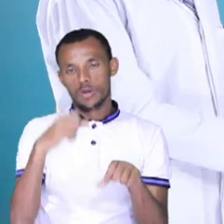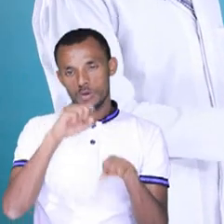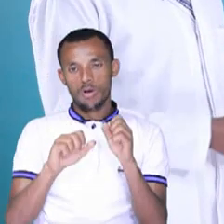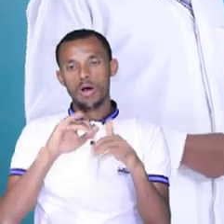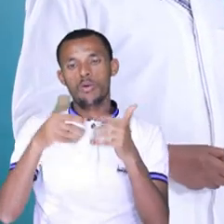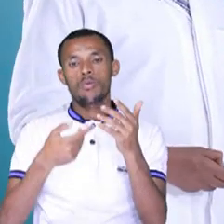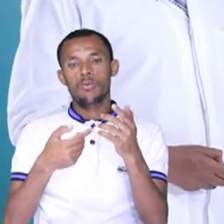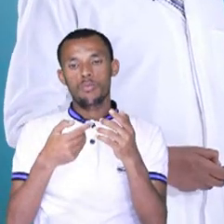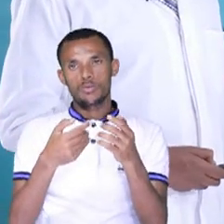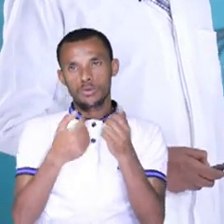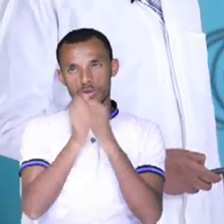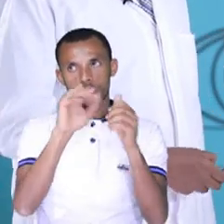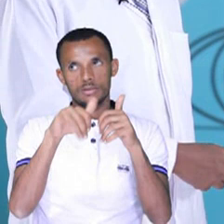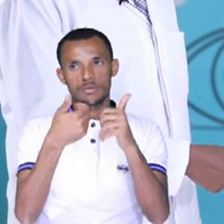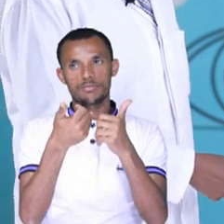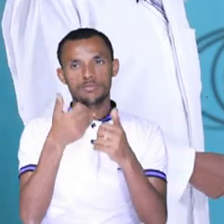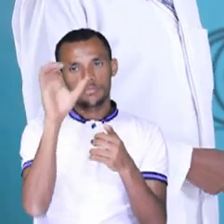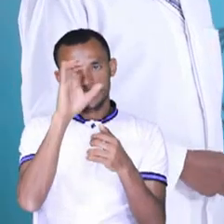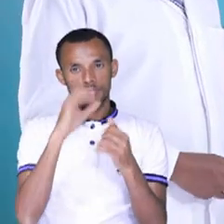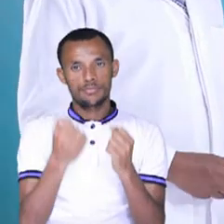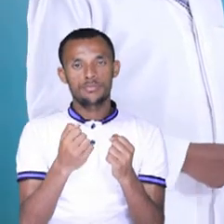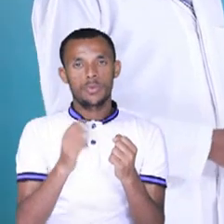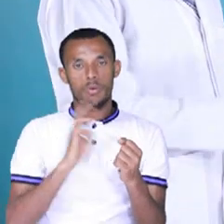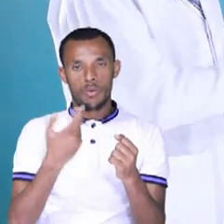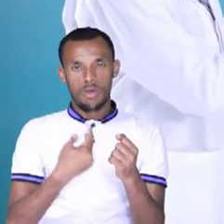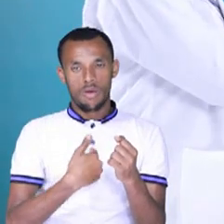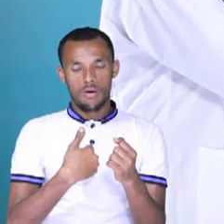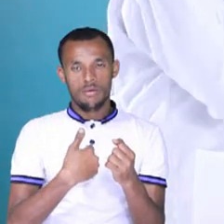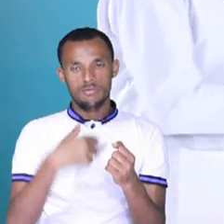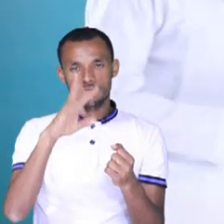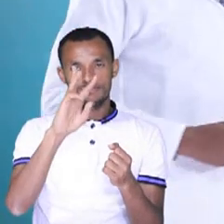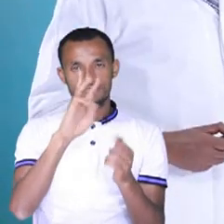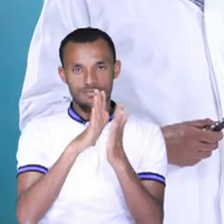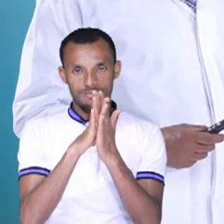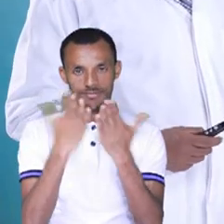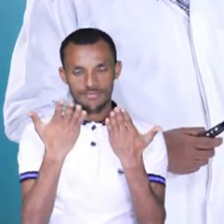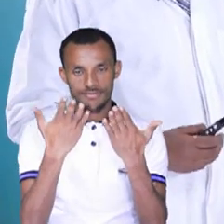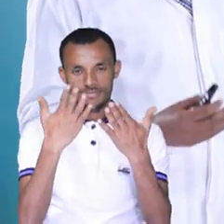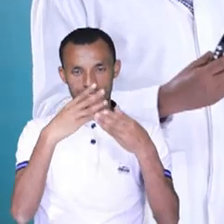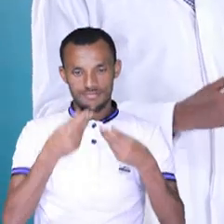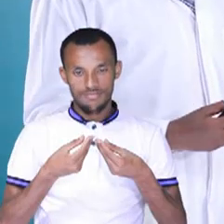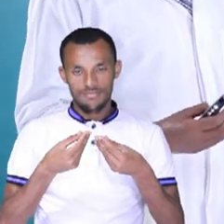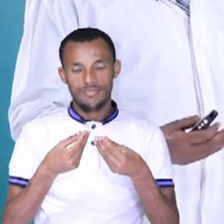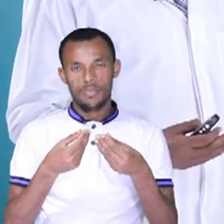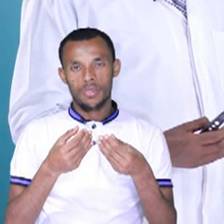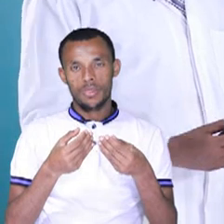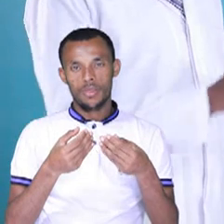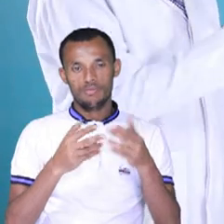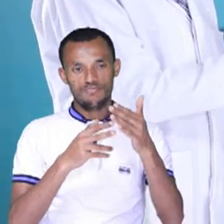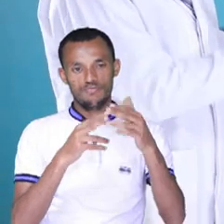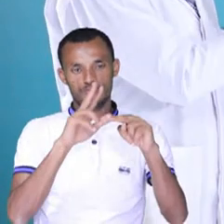So how do you find the solution? We have 6 books are given. When I put on a